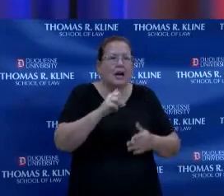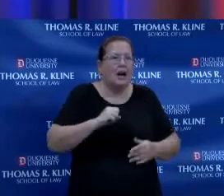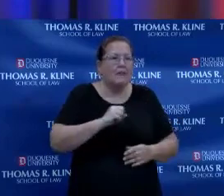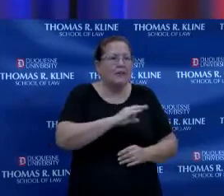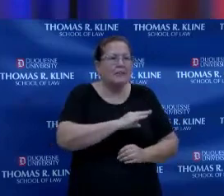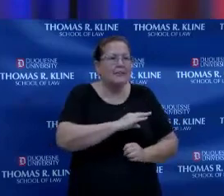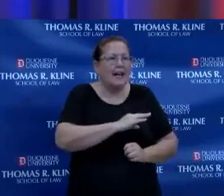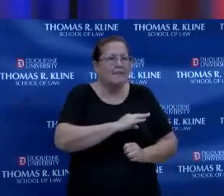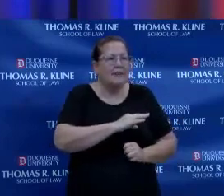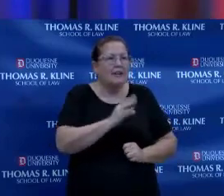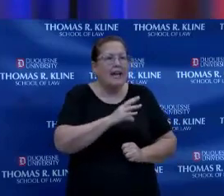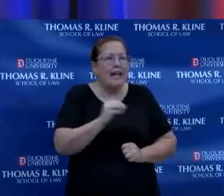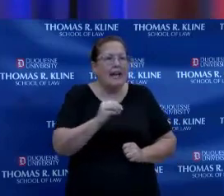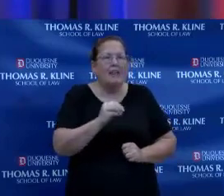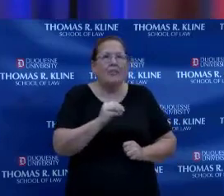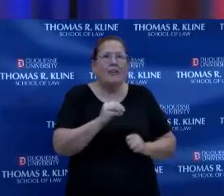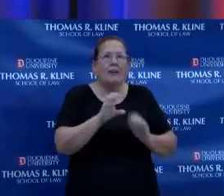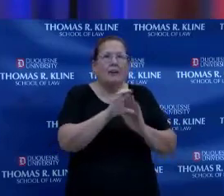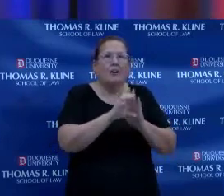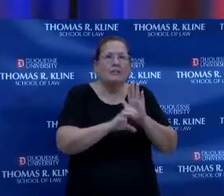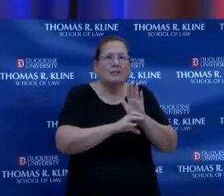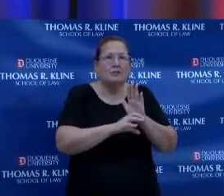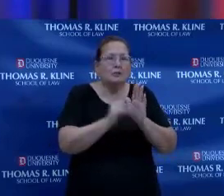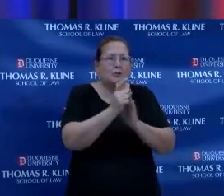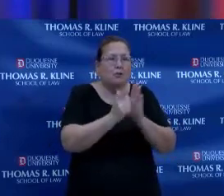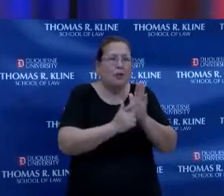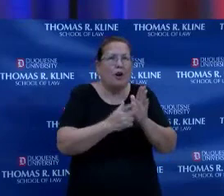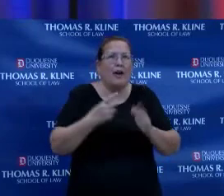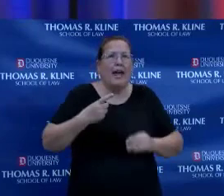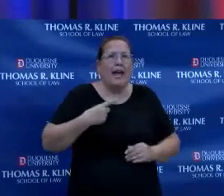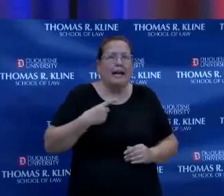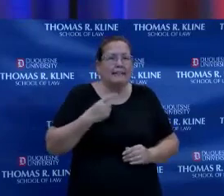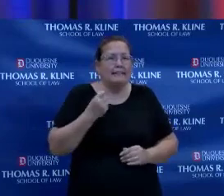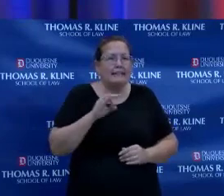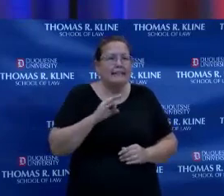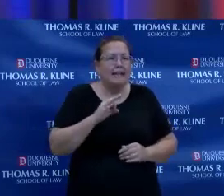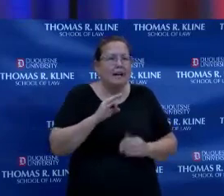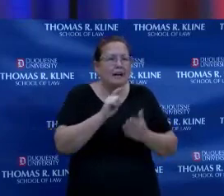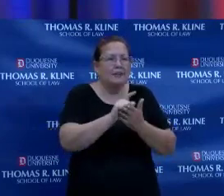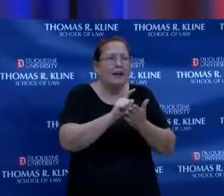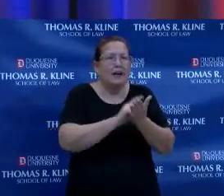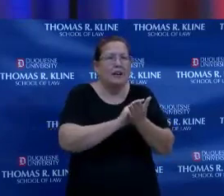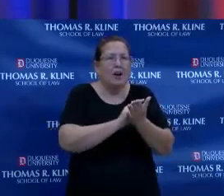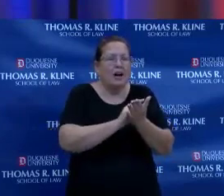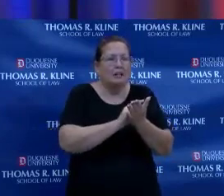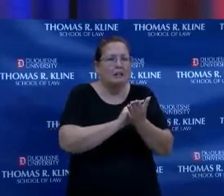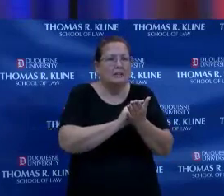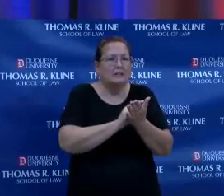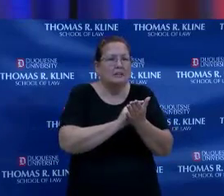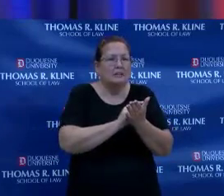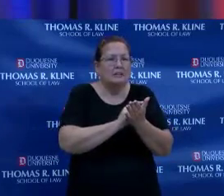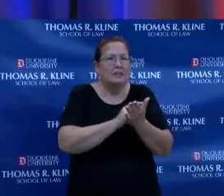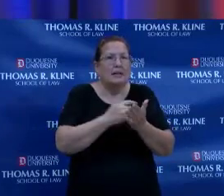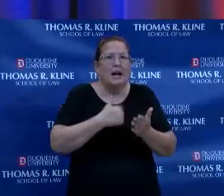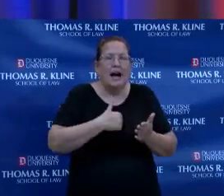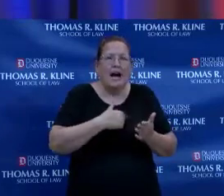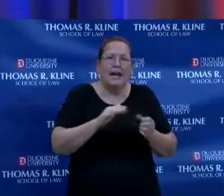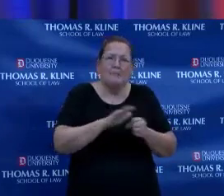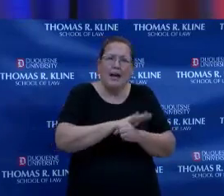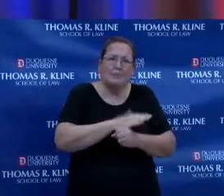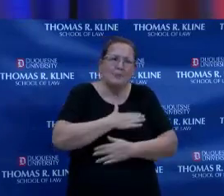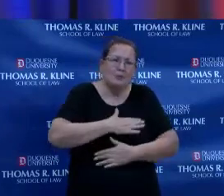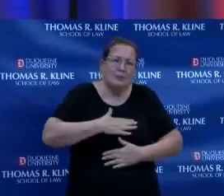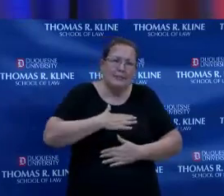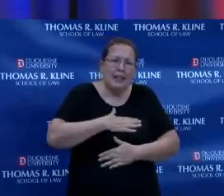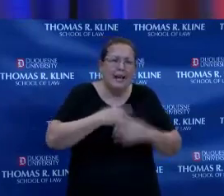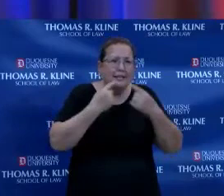member, constitutional law scholar, dean of the School of Law, and president of our university, and his wife, Laura. I am absolutely delighted to